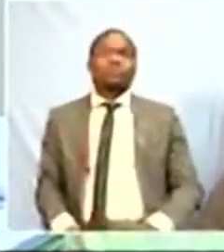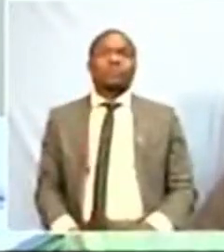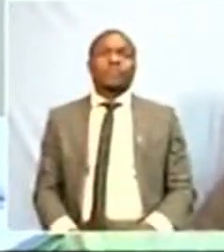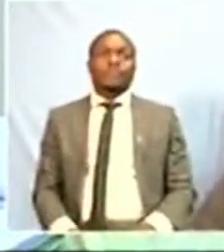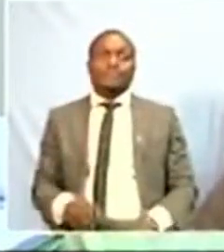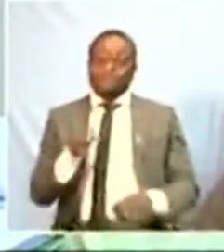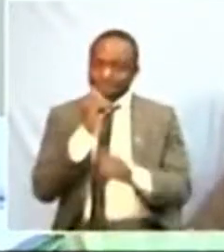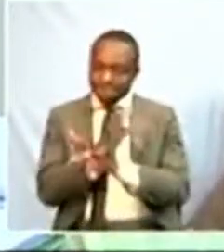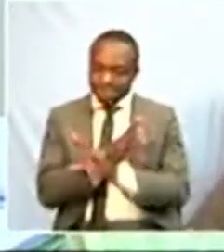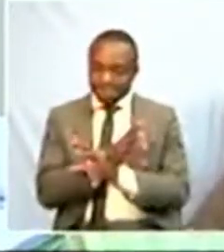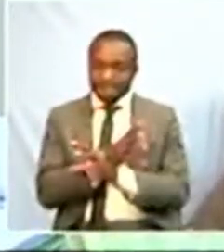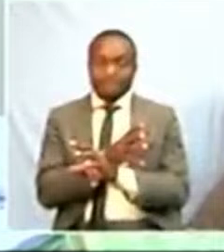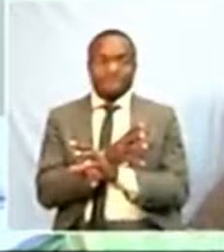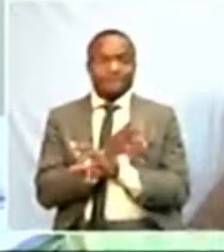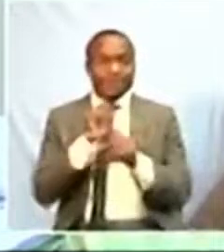is ready. But you people,